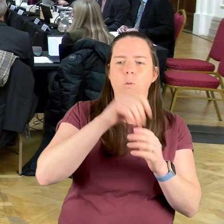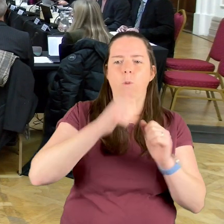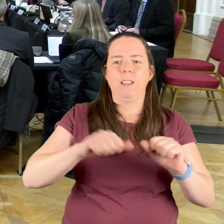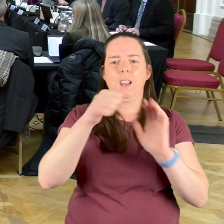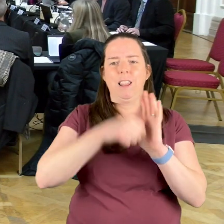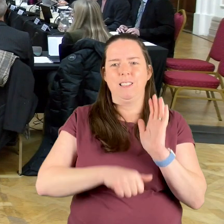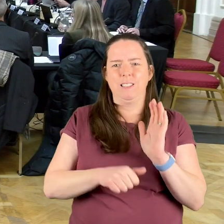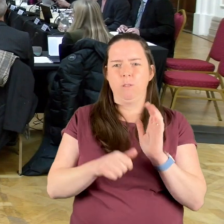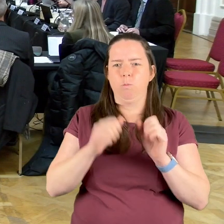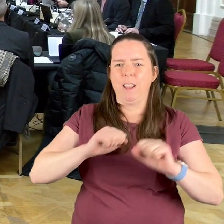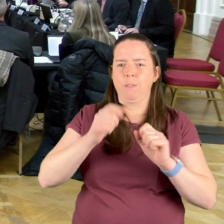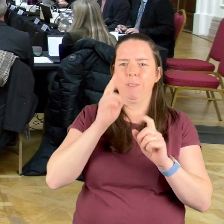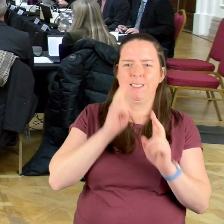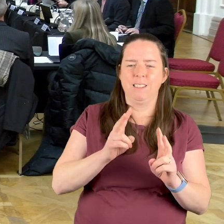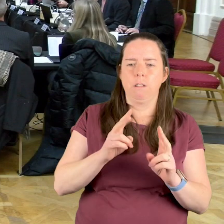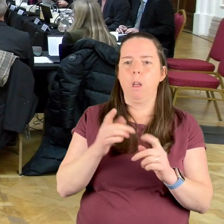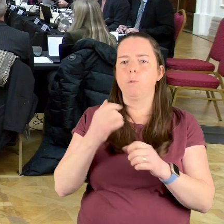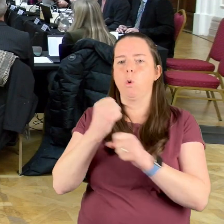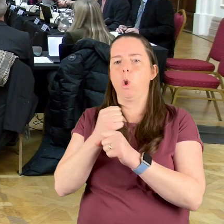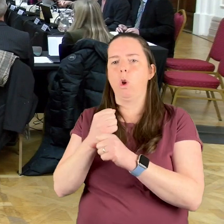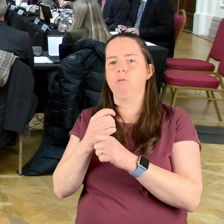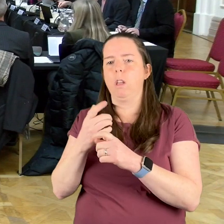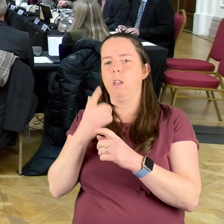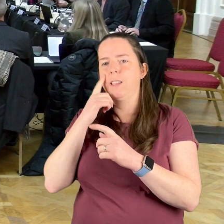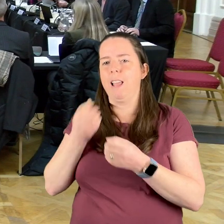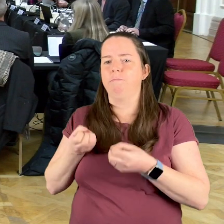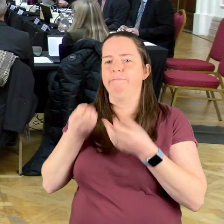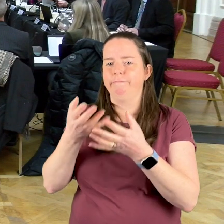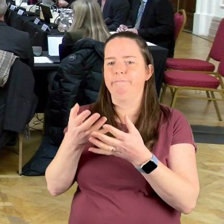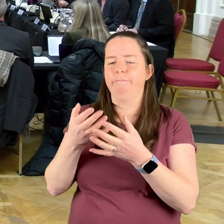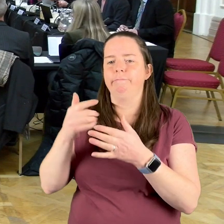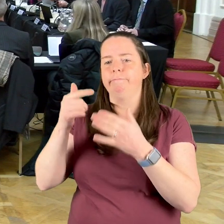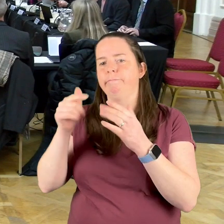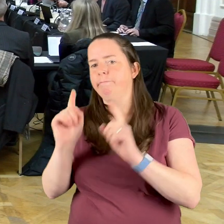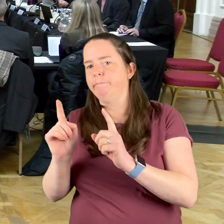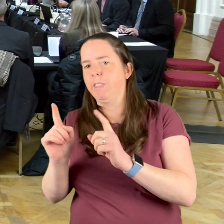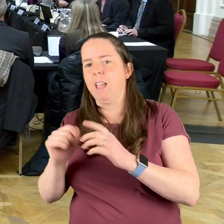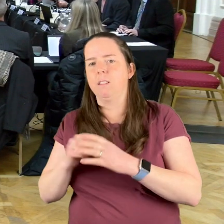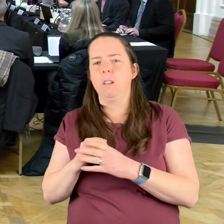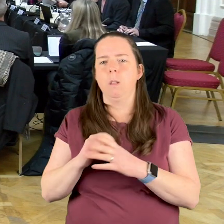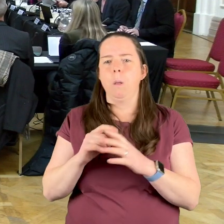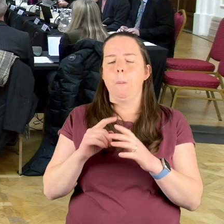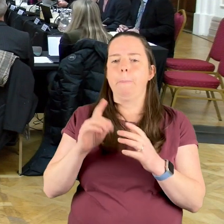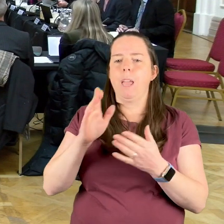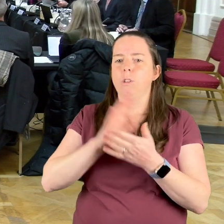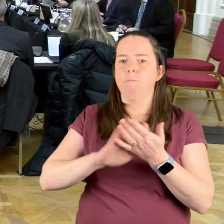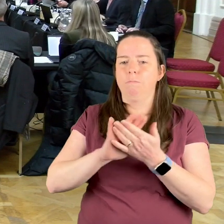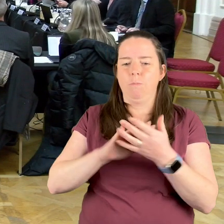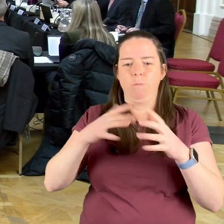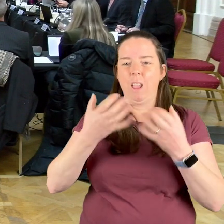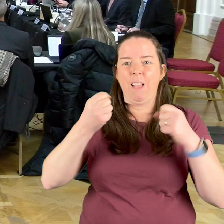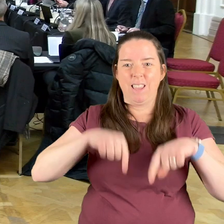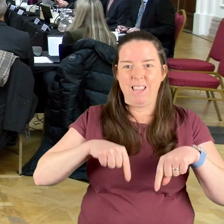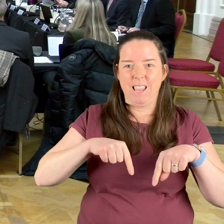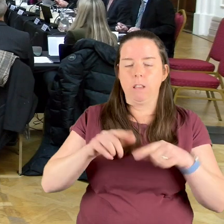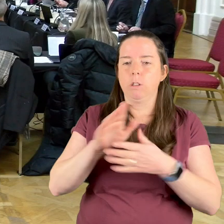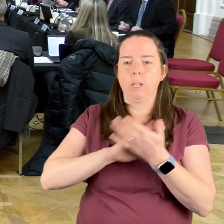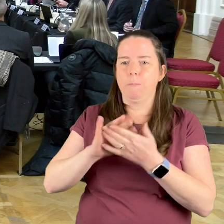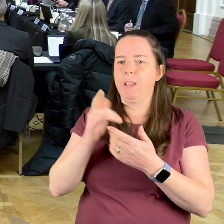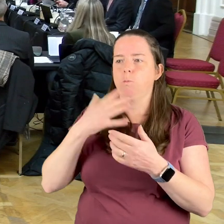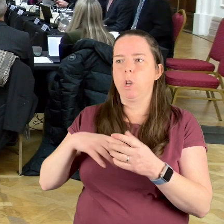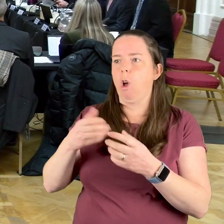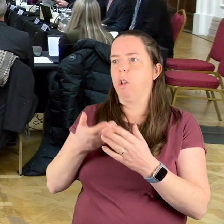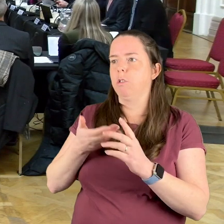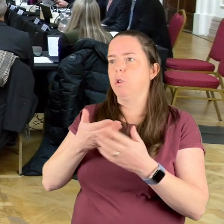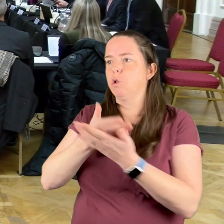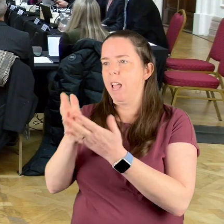first place? And that appears to be the issue. I'm sure Gloria will be able to say something about the depth of that. But just because we don't have it here doesn't